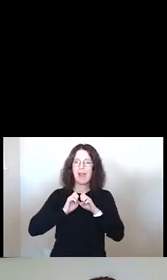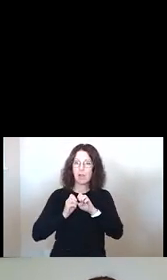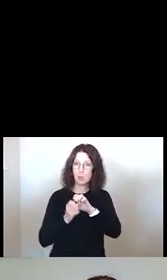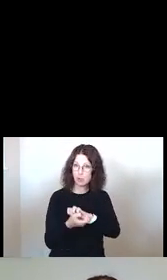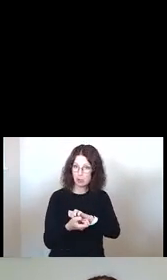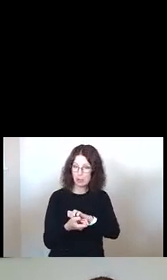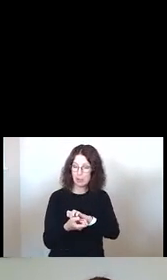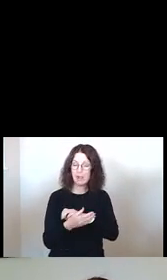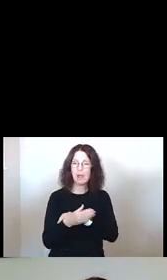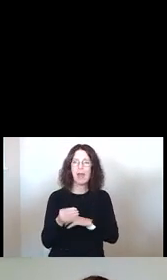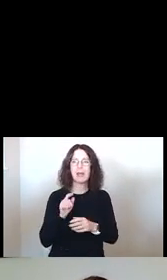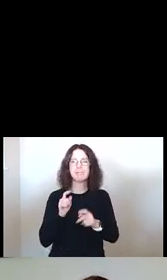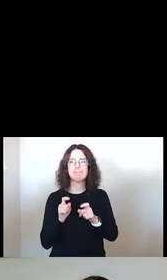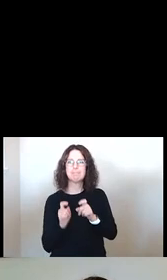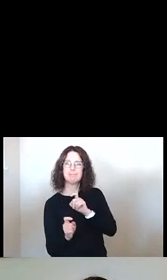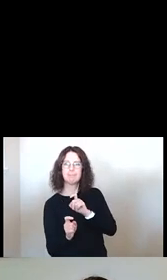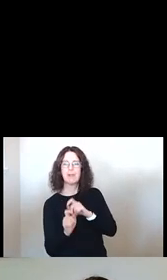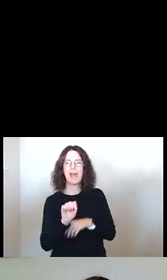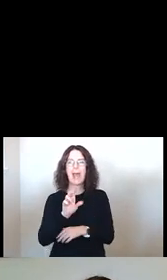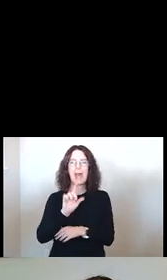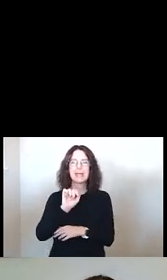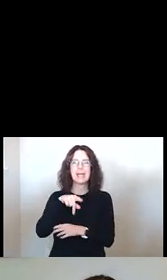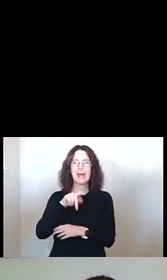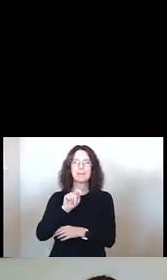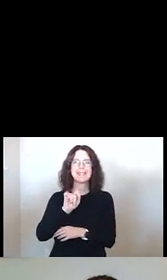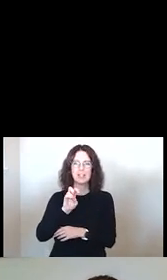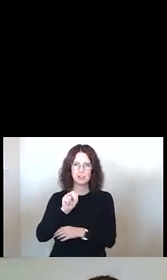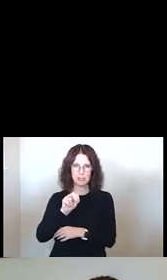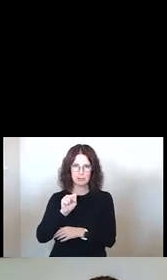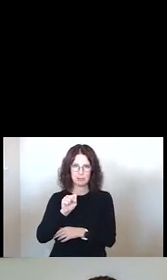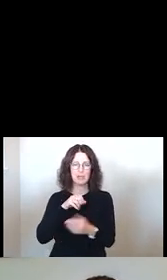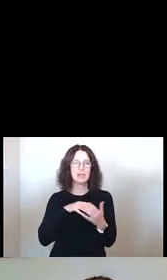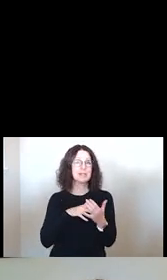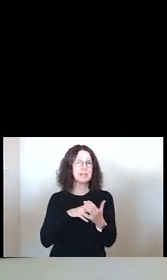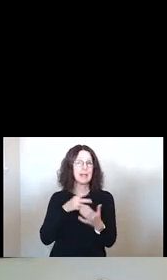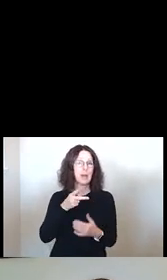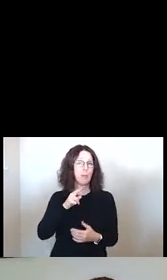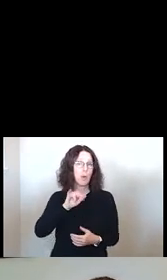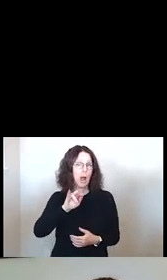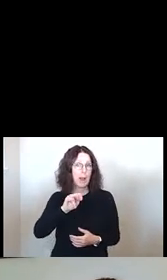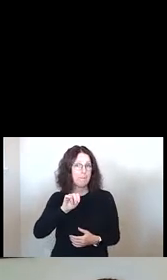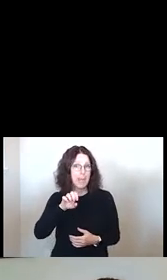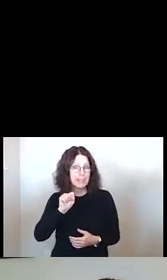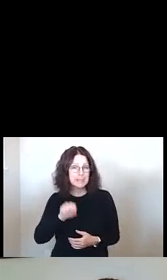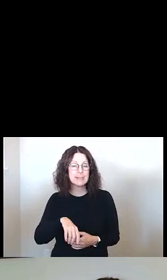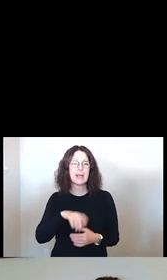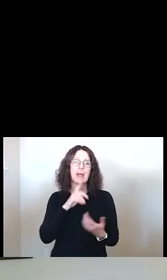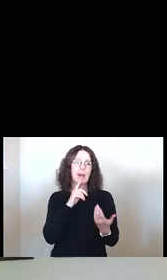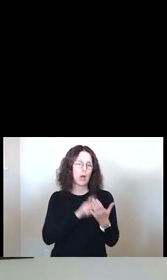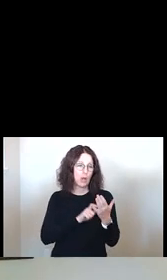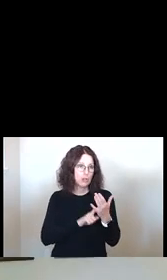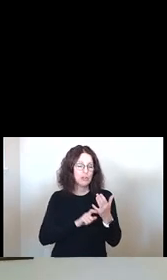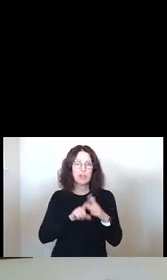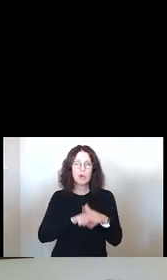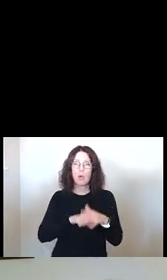and adaptation. We look at primates, and we also look at archaeology and the origin of civilizations and agriculture,